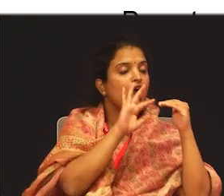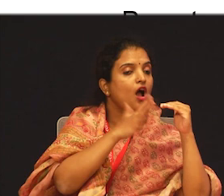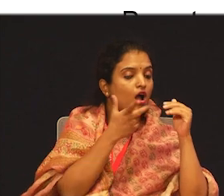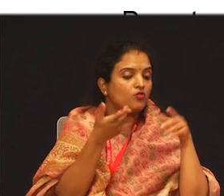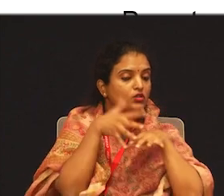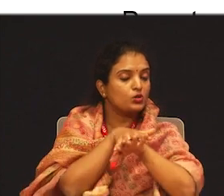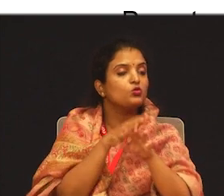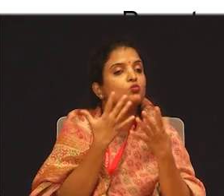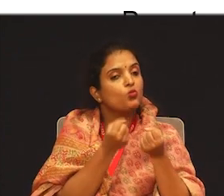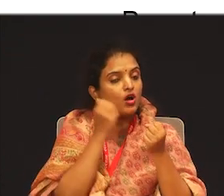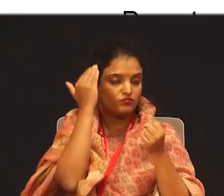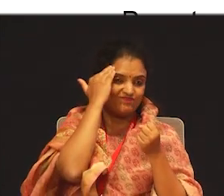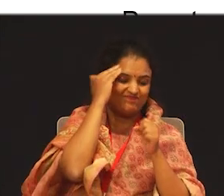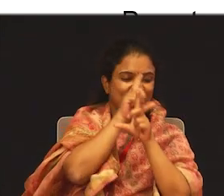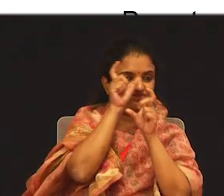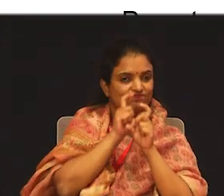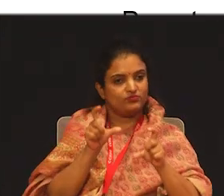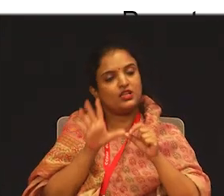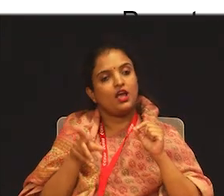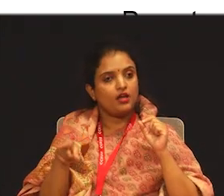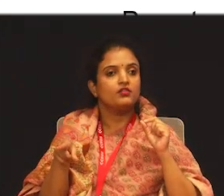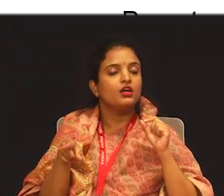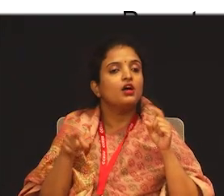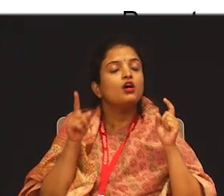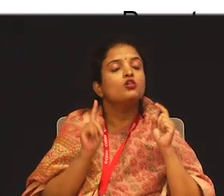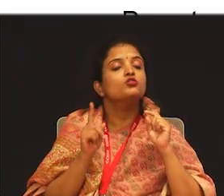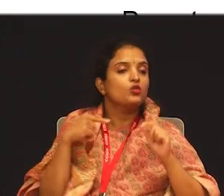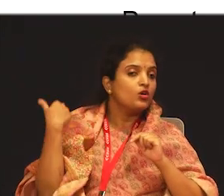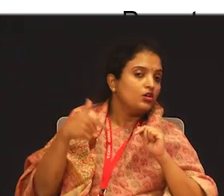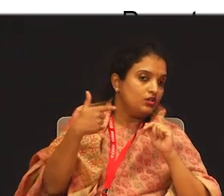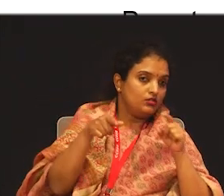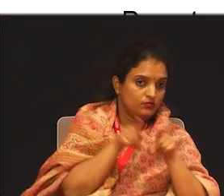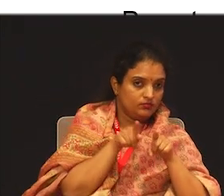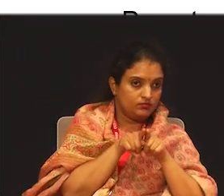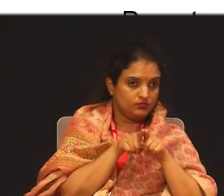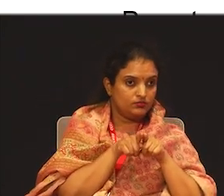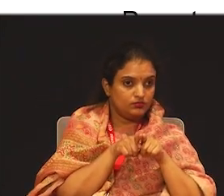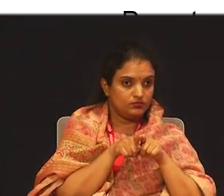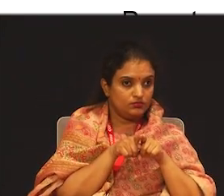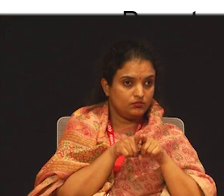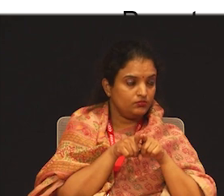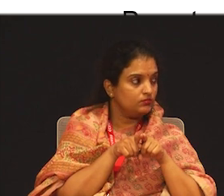school, as well as the special schools. So ideally,